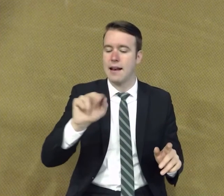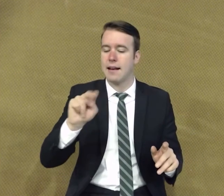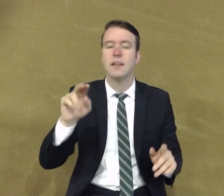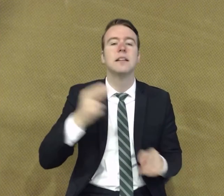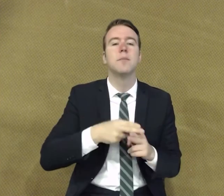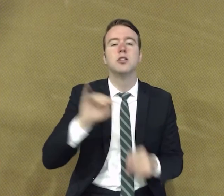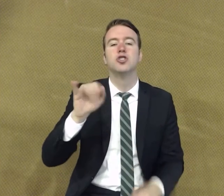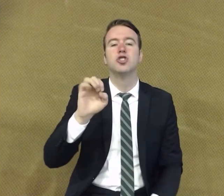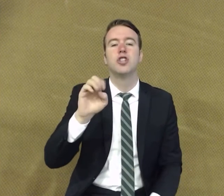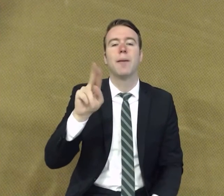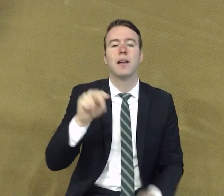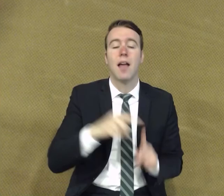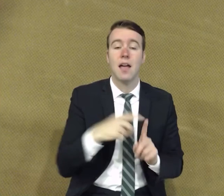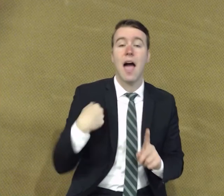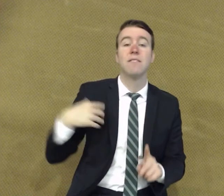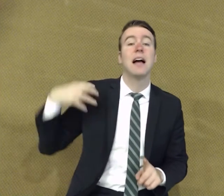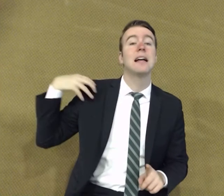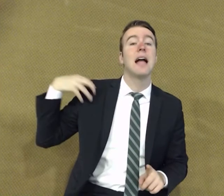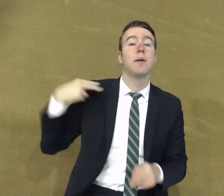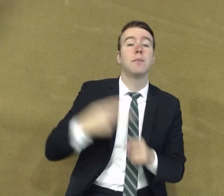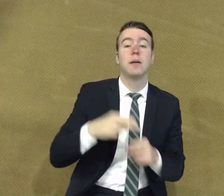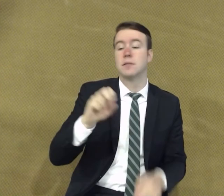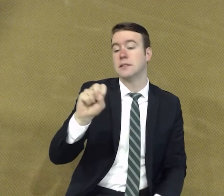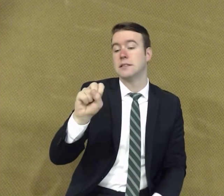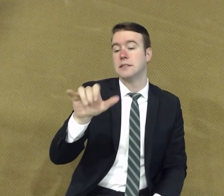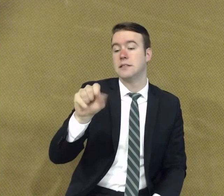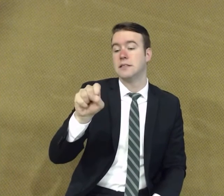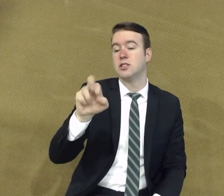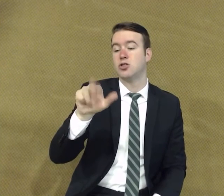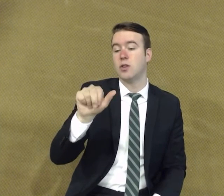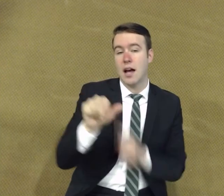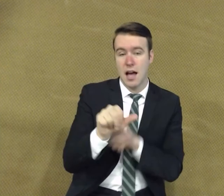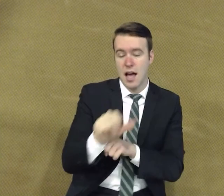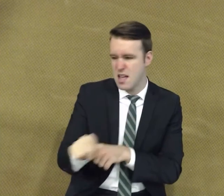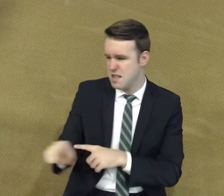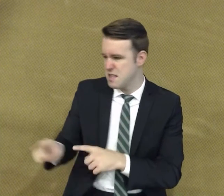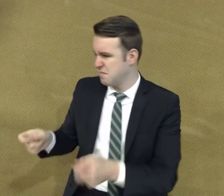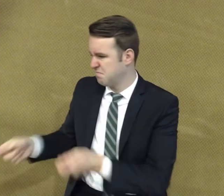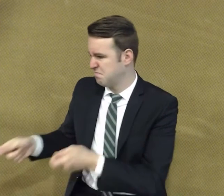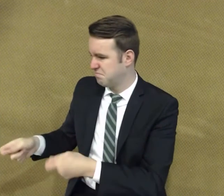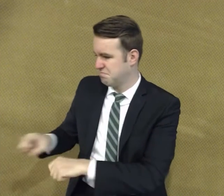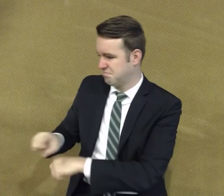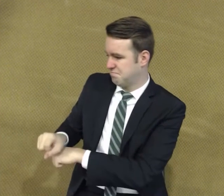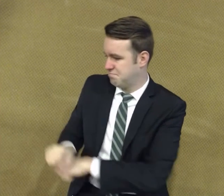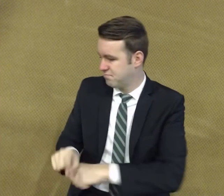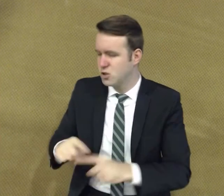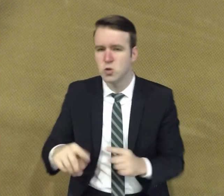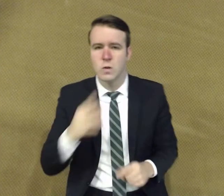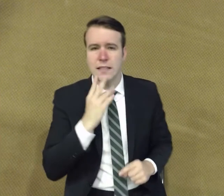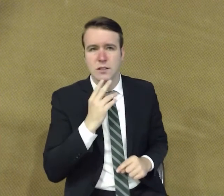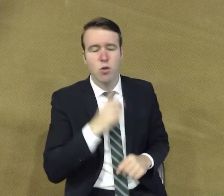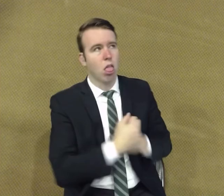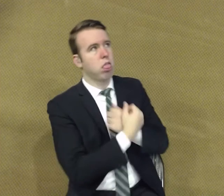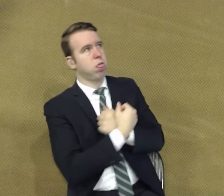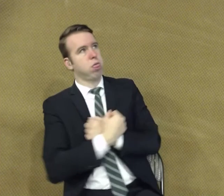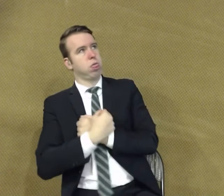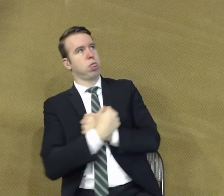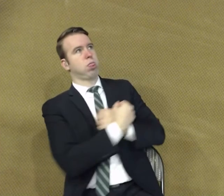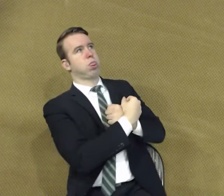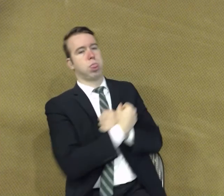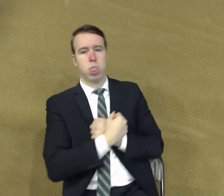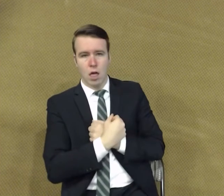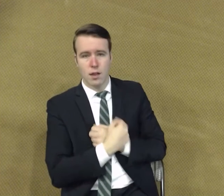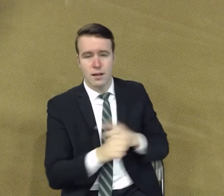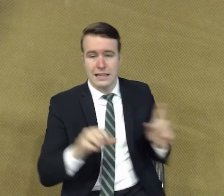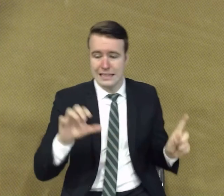had a captain named Sisera, and they fell under great bondage. Sisera, the captain